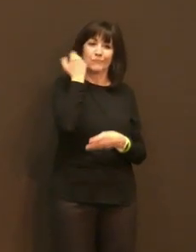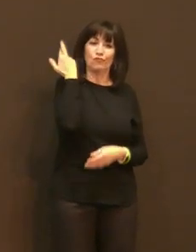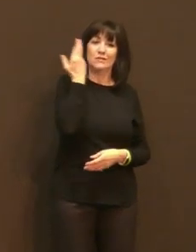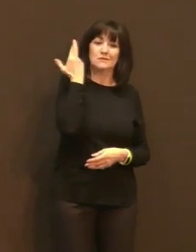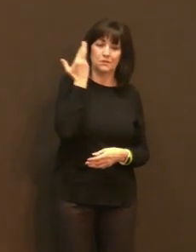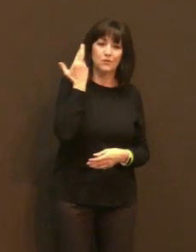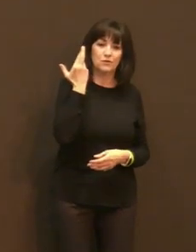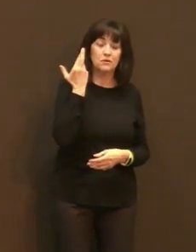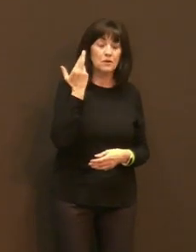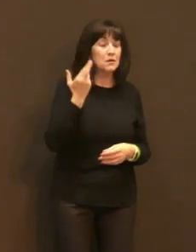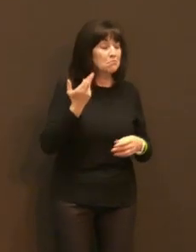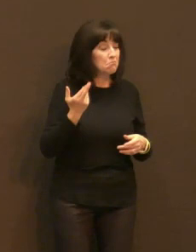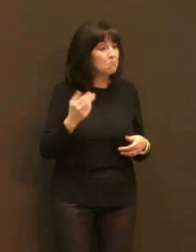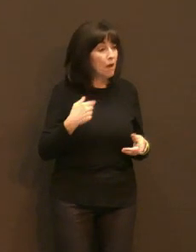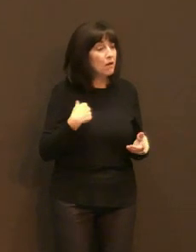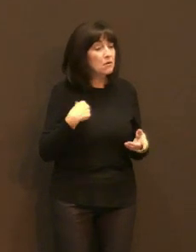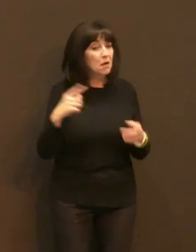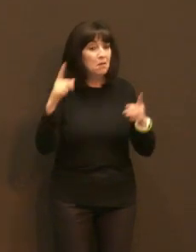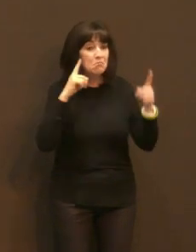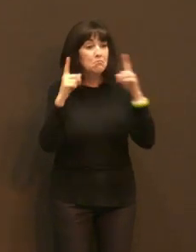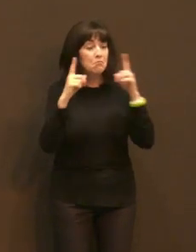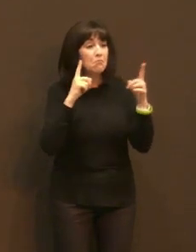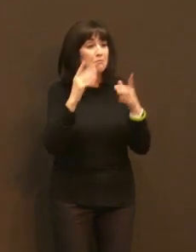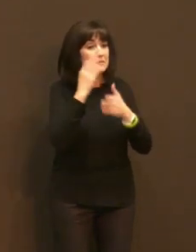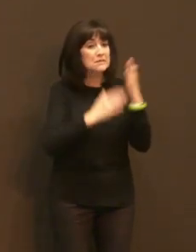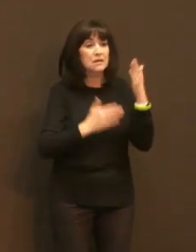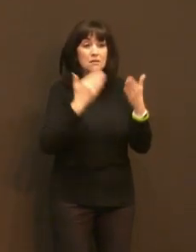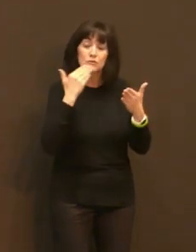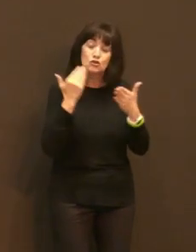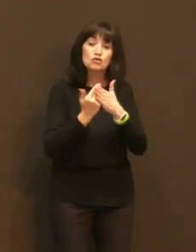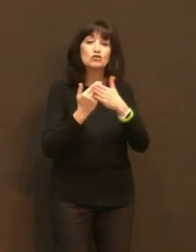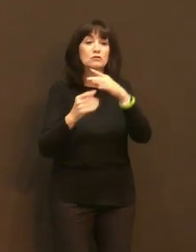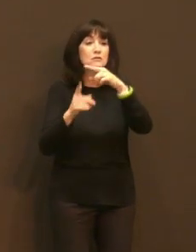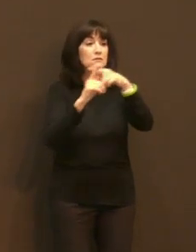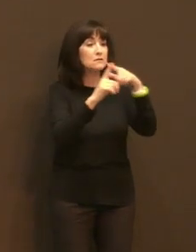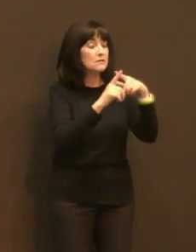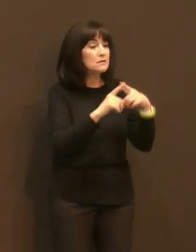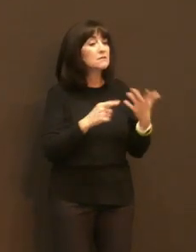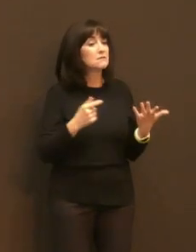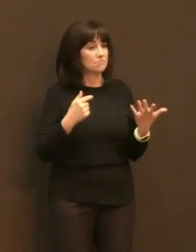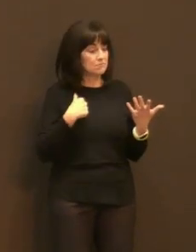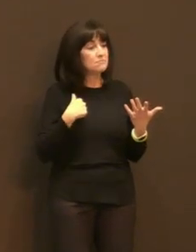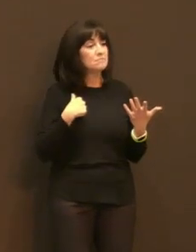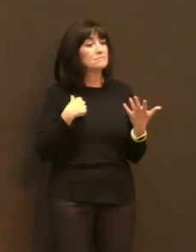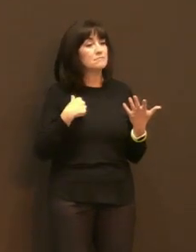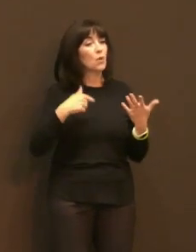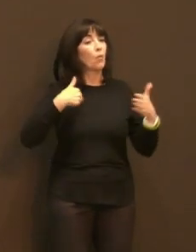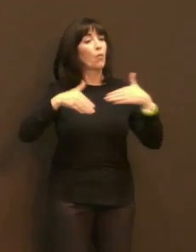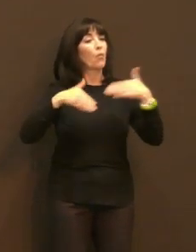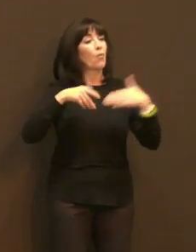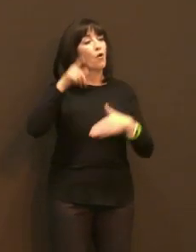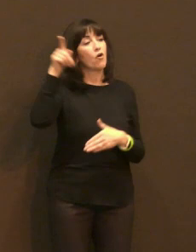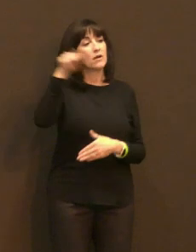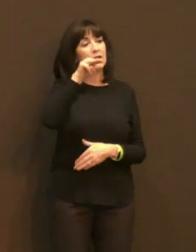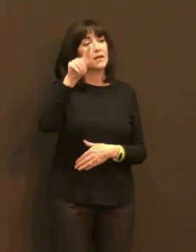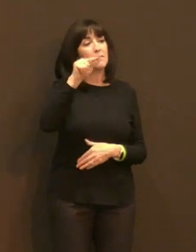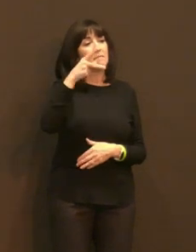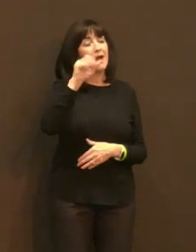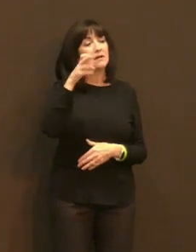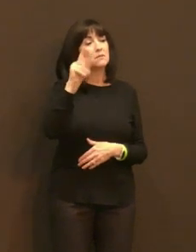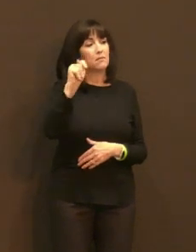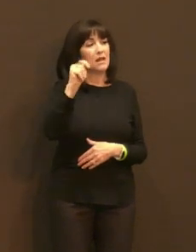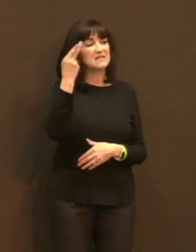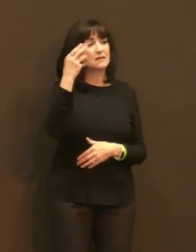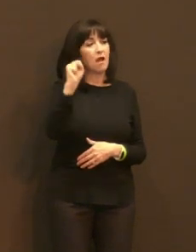hear really good things. I have been walking up at Mount Pleasant High School track there,